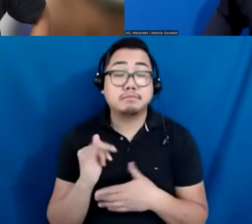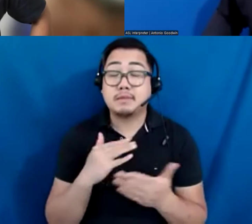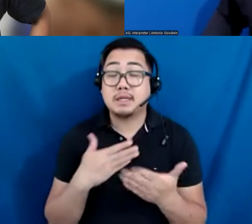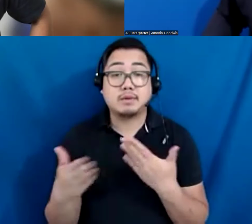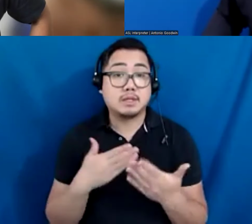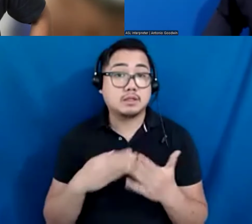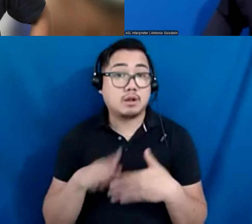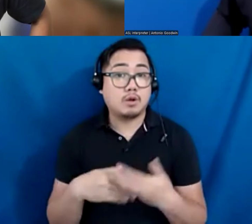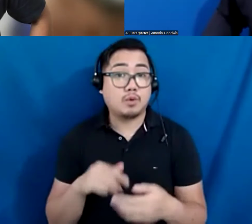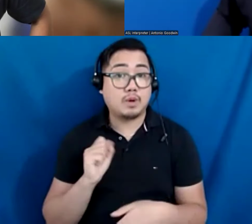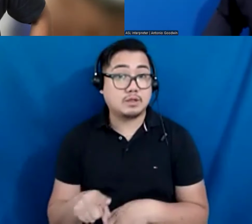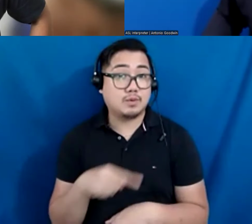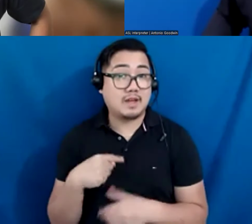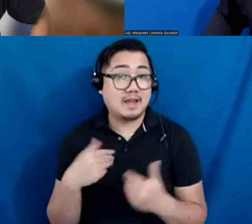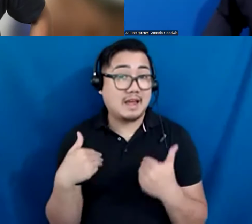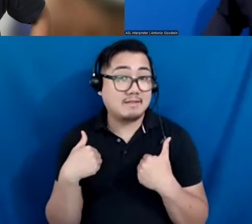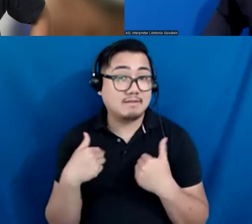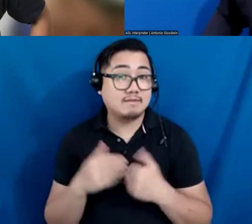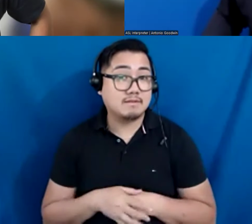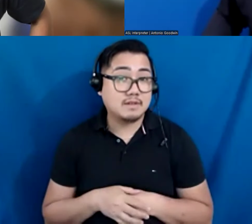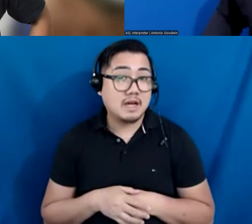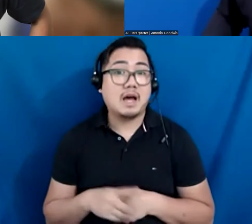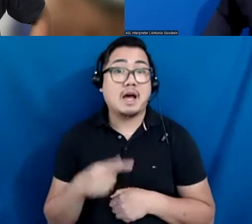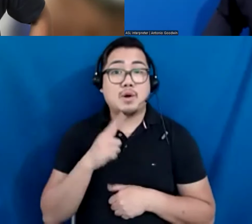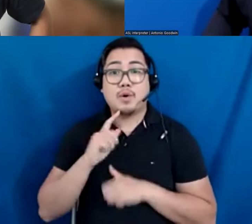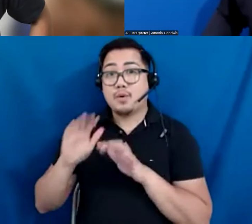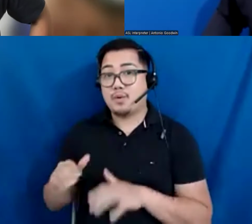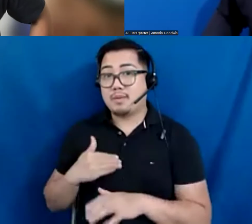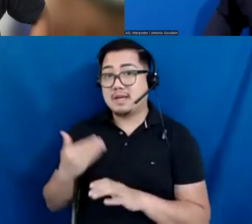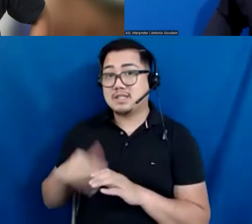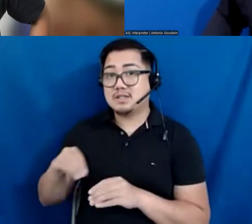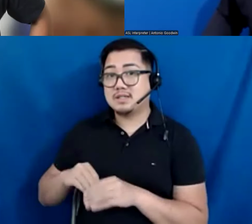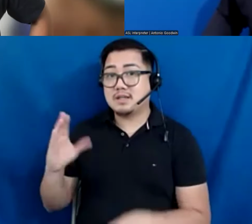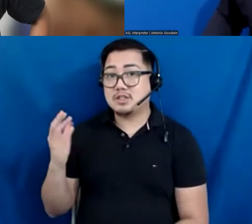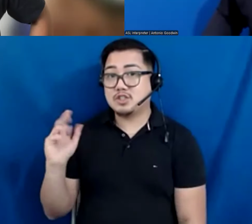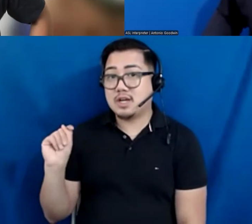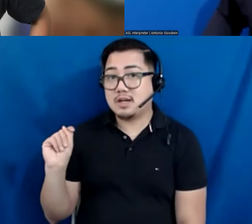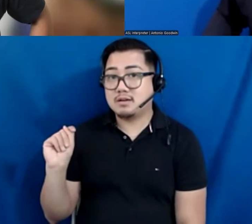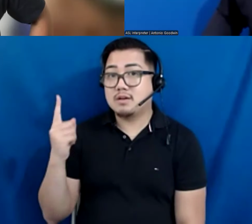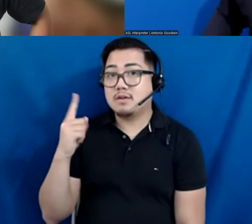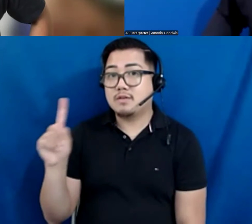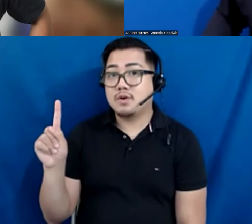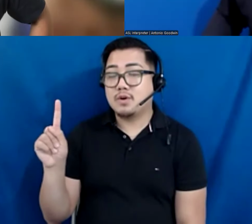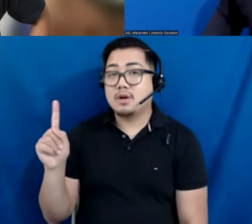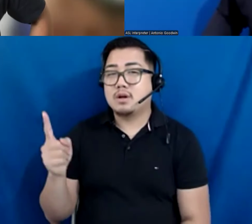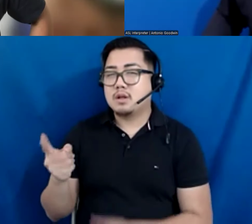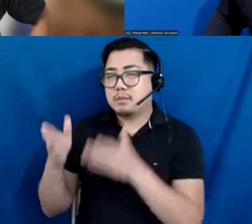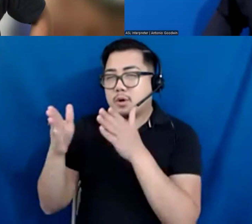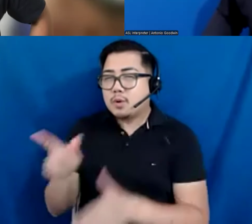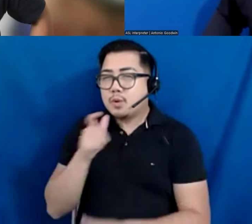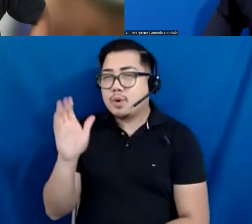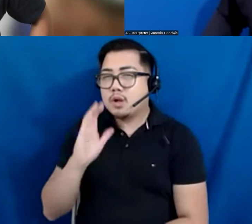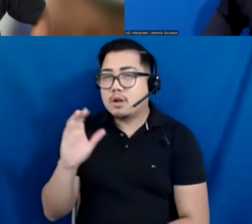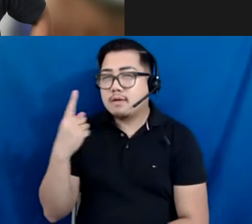I have. I'm going to throw my email into the chat box for the individual looking for